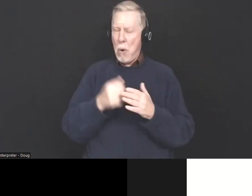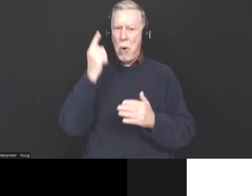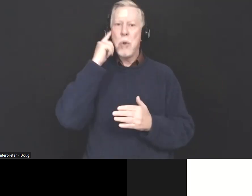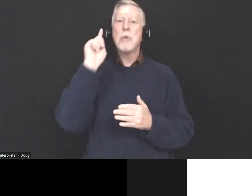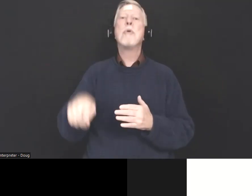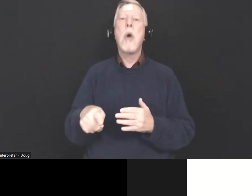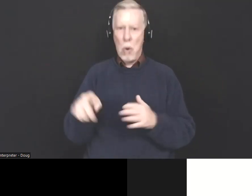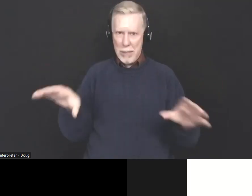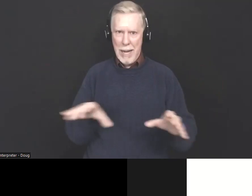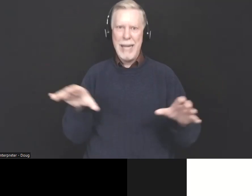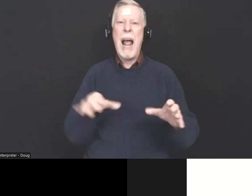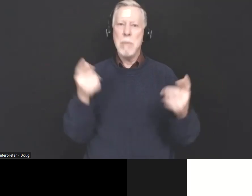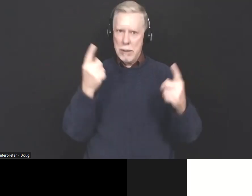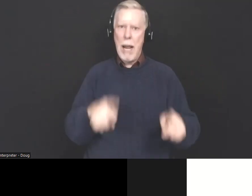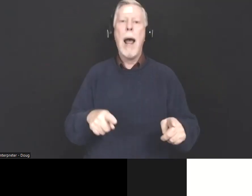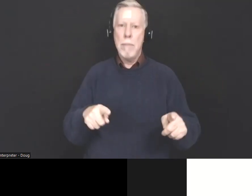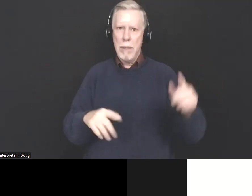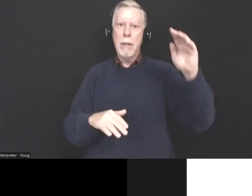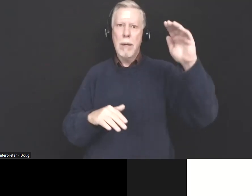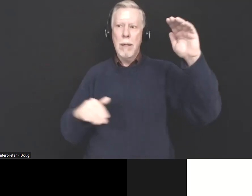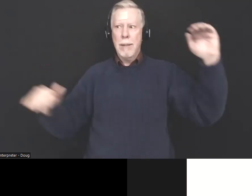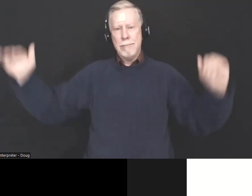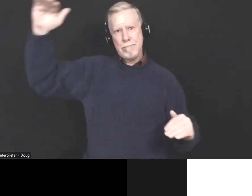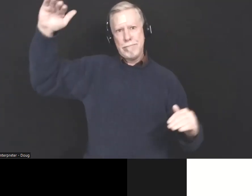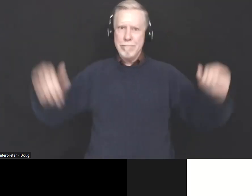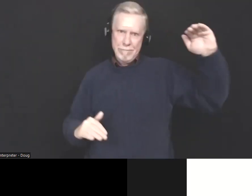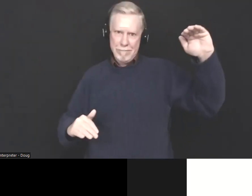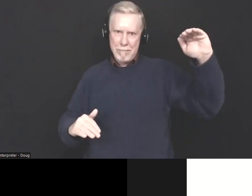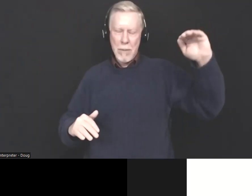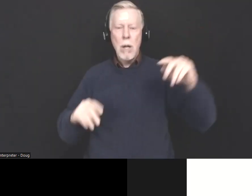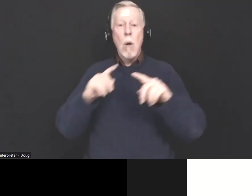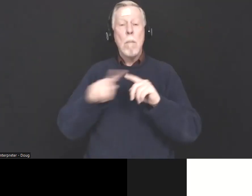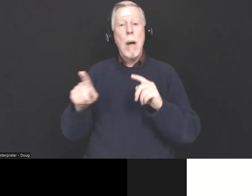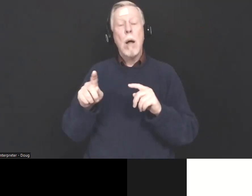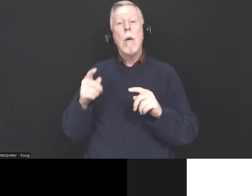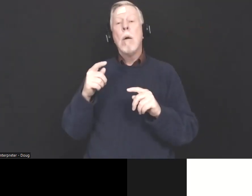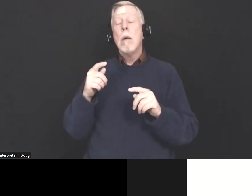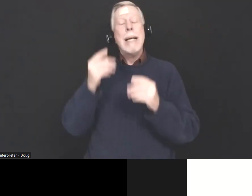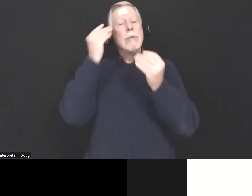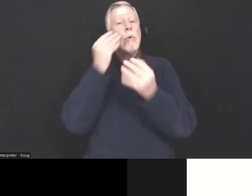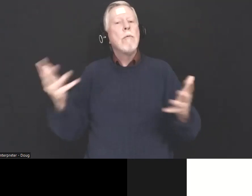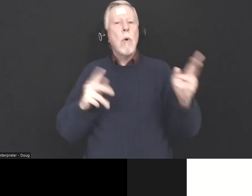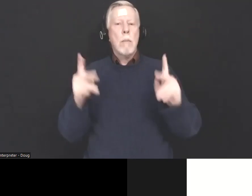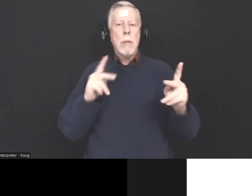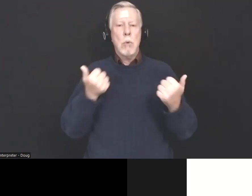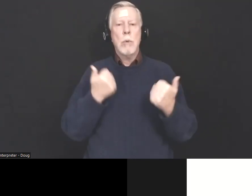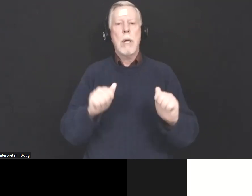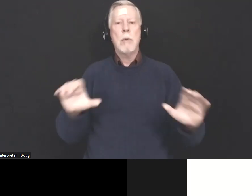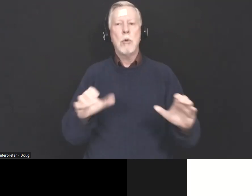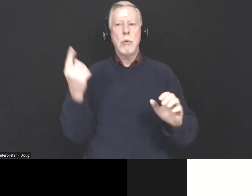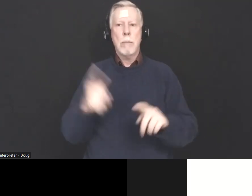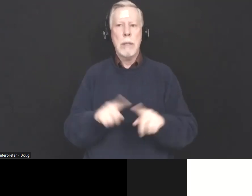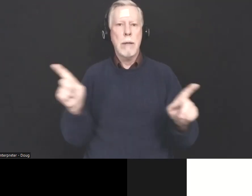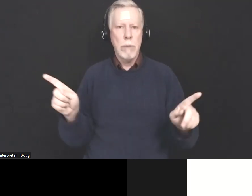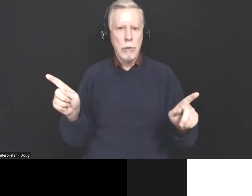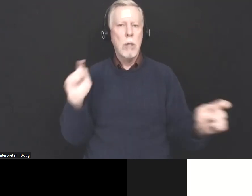to communicate people that we're attempting to do something different. We're attempting to shift power. The